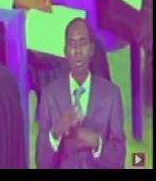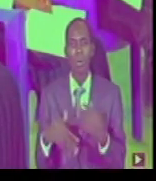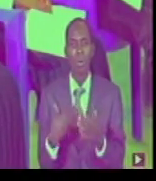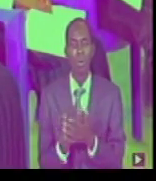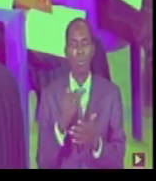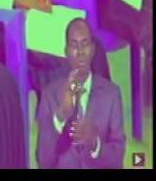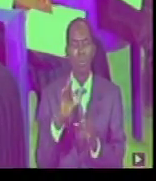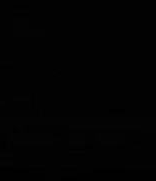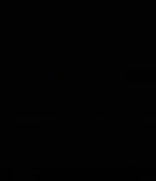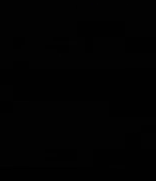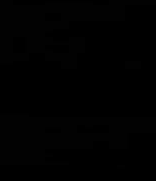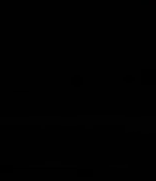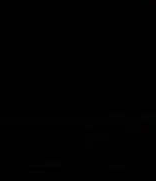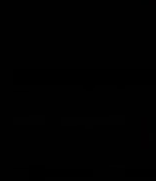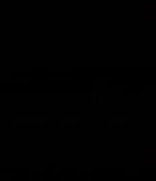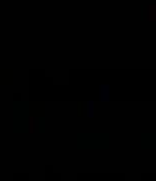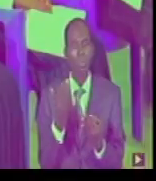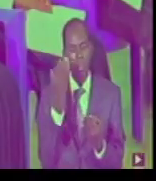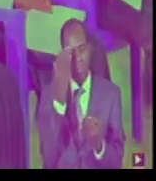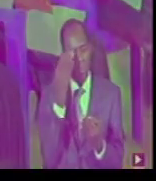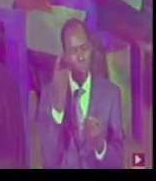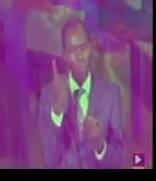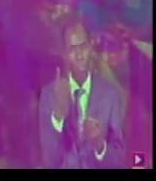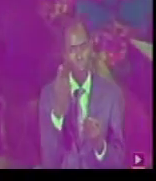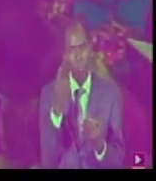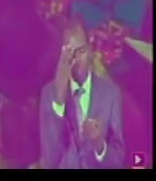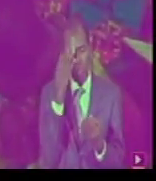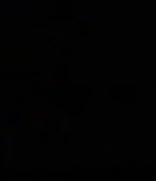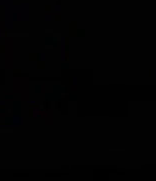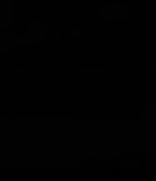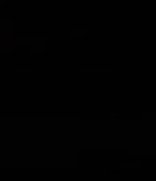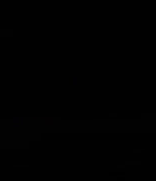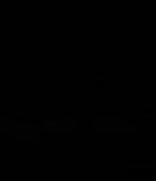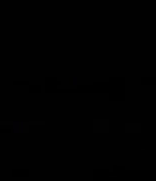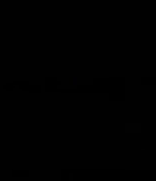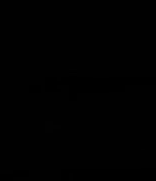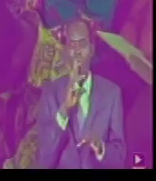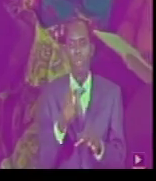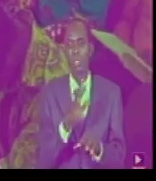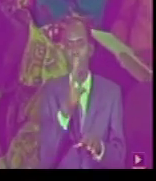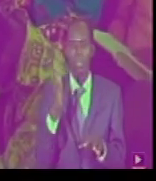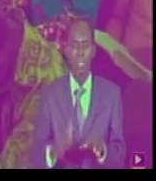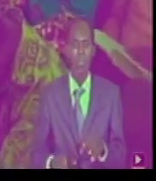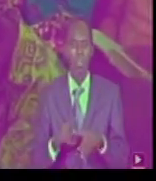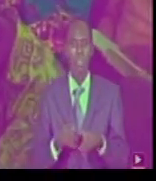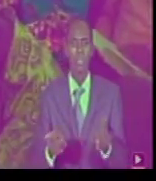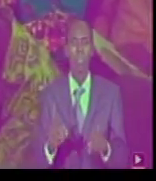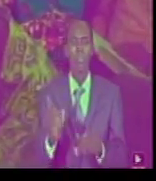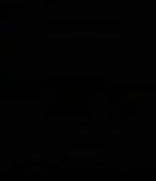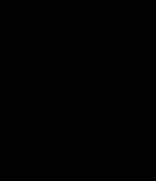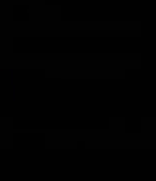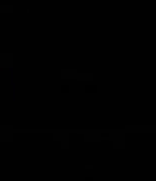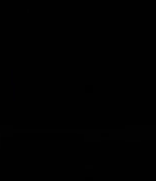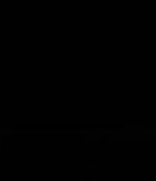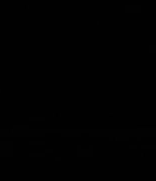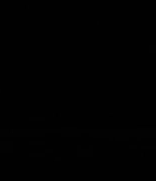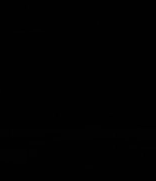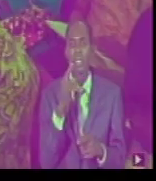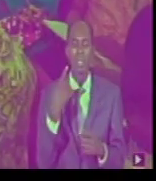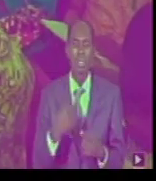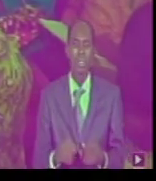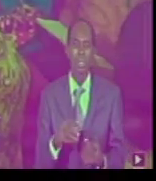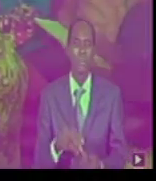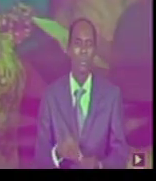members, this is what you do, and you are never different. What is the peculiarity? In the old,